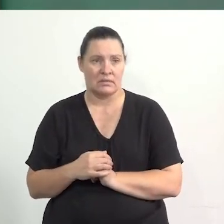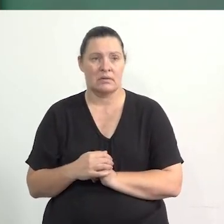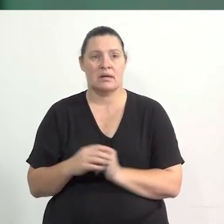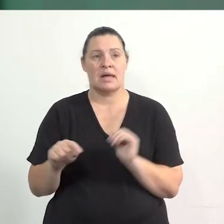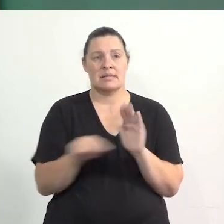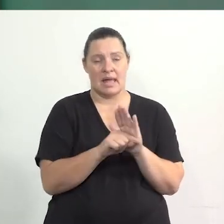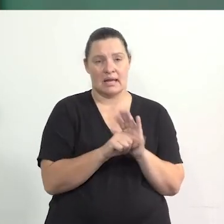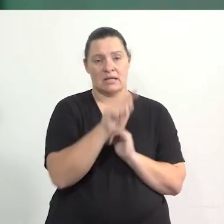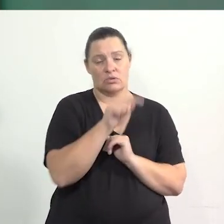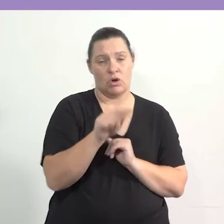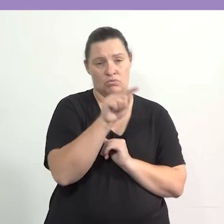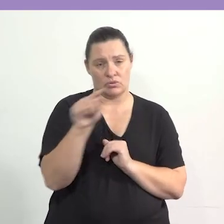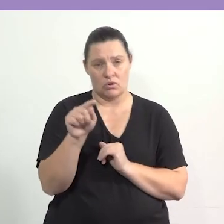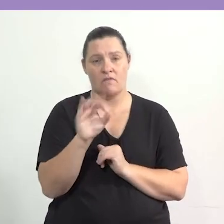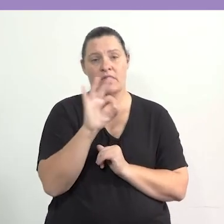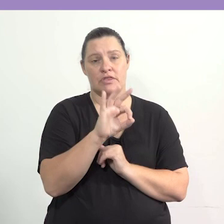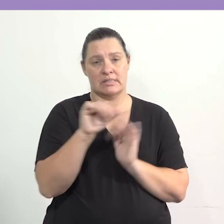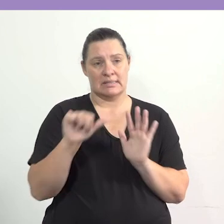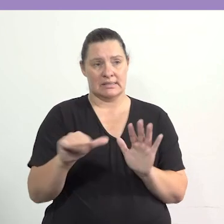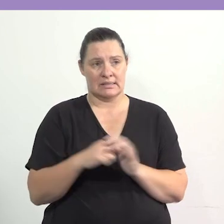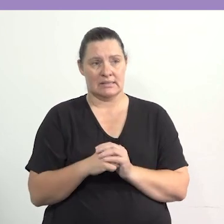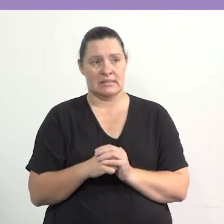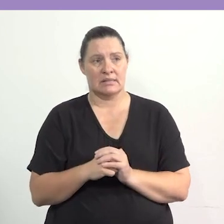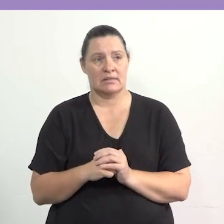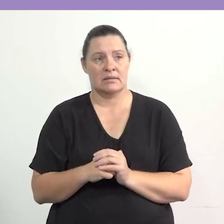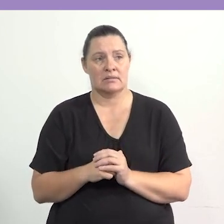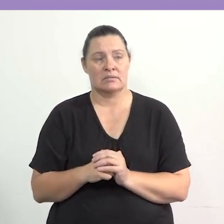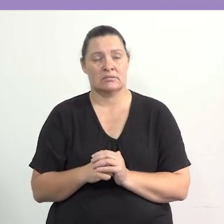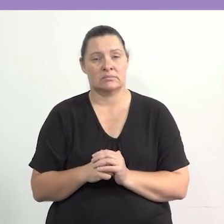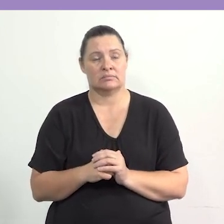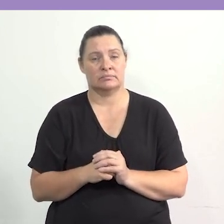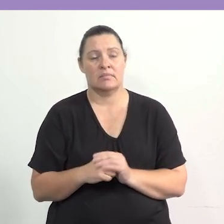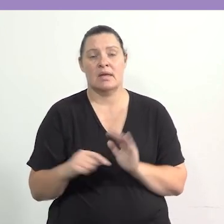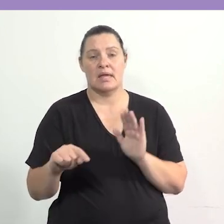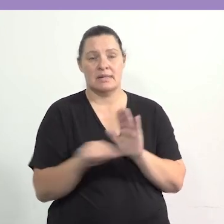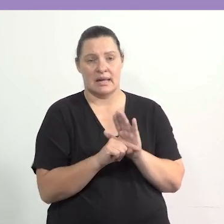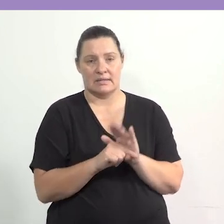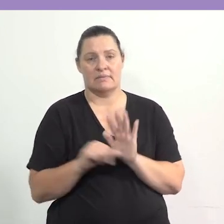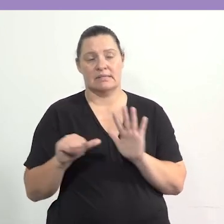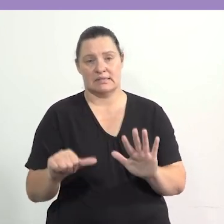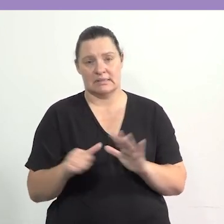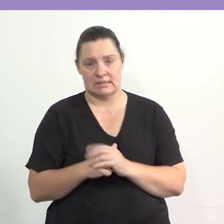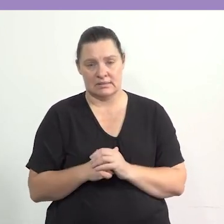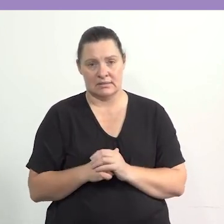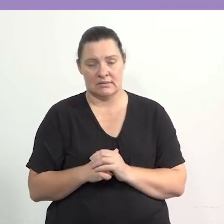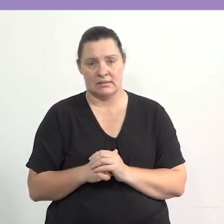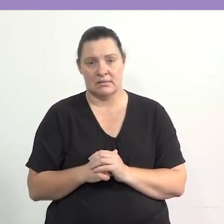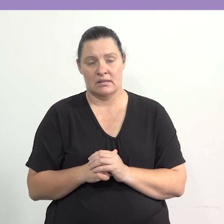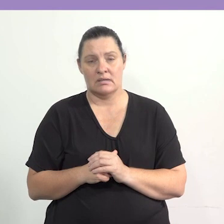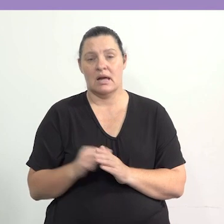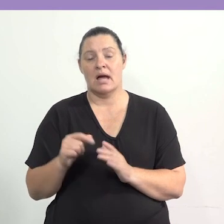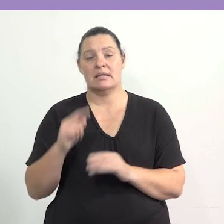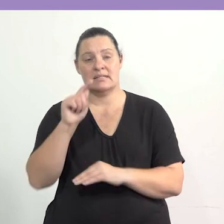a negative square root of 36 is a negative 6. We are going